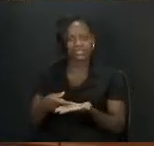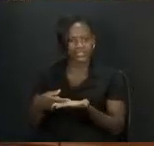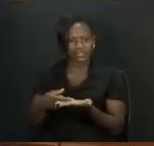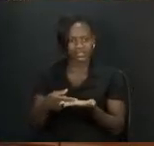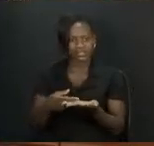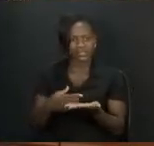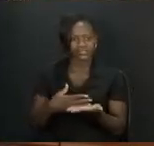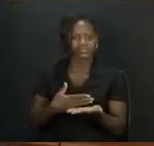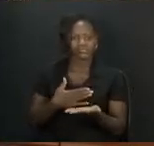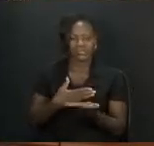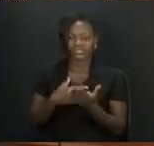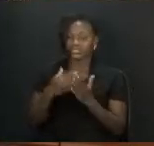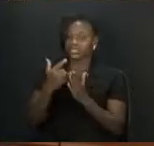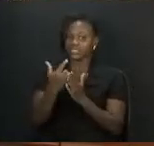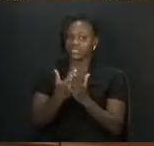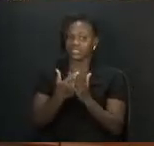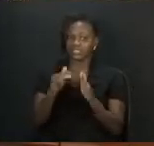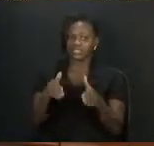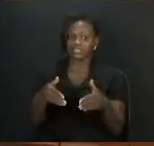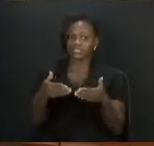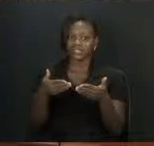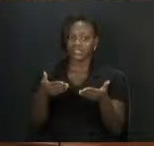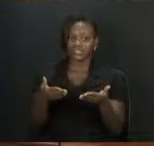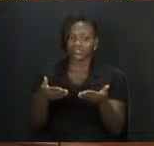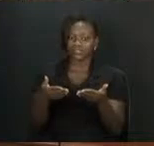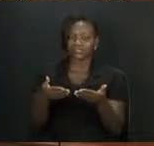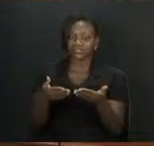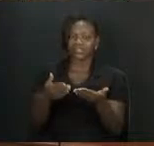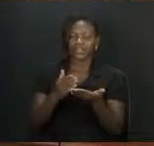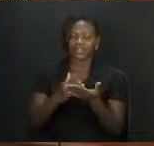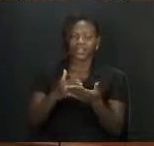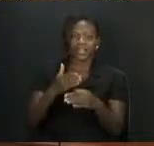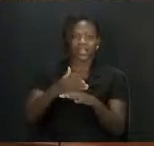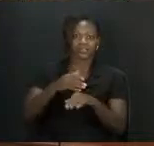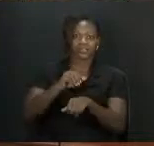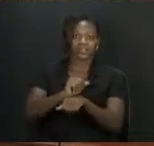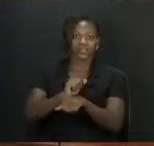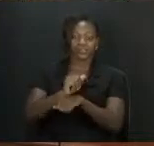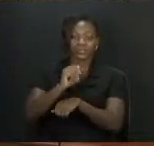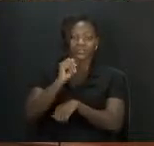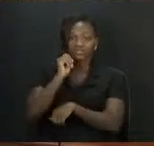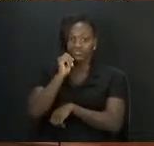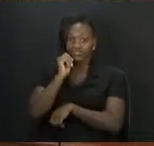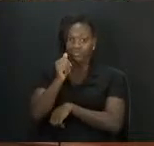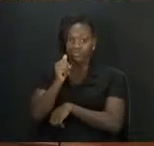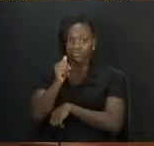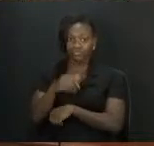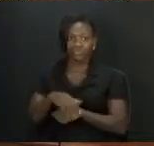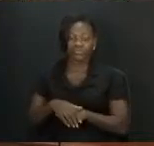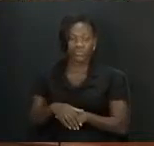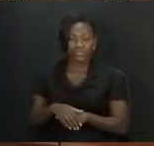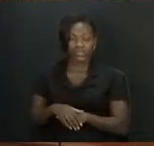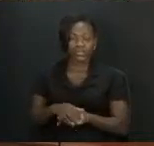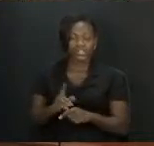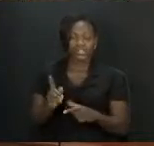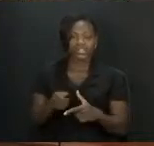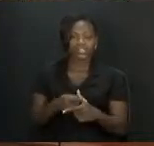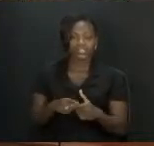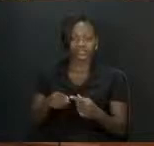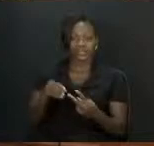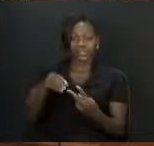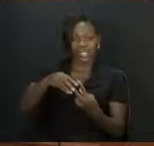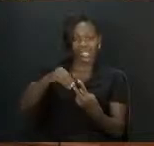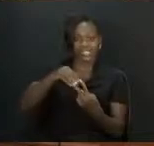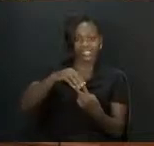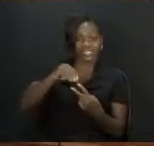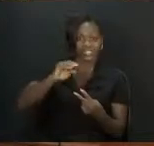We'll submit the list by close of work tomorrow, early next week. selection committee will meet so that we'll incorporate everything